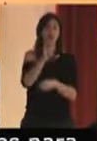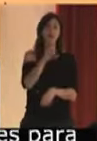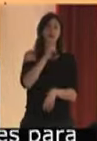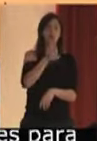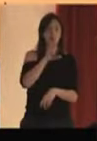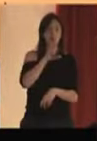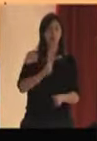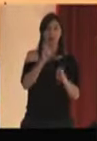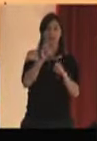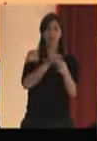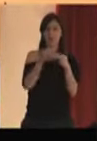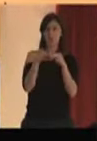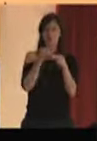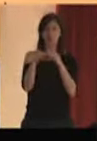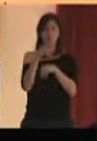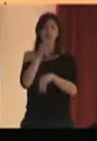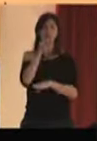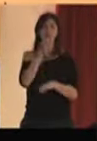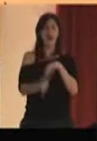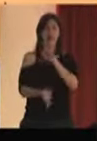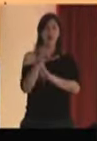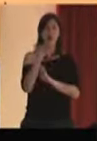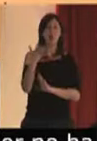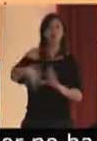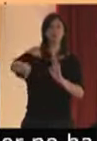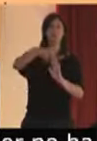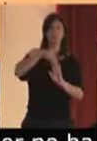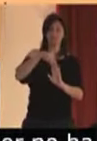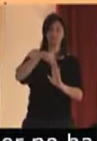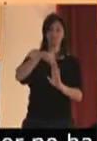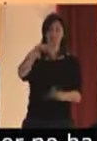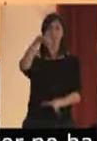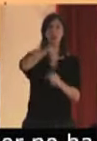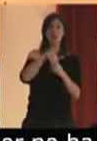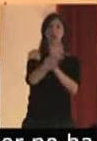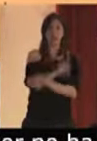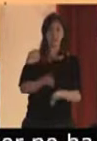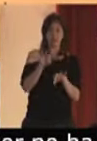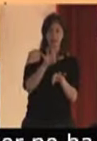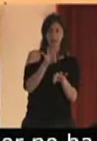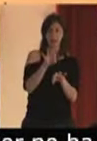Regarding the puzzles, the generator has not included anything yet.